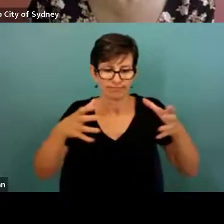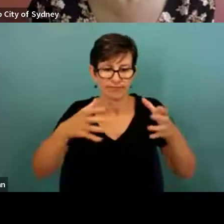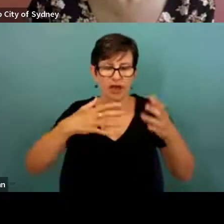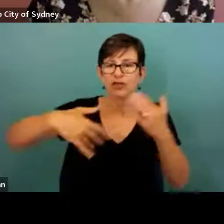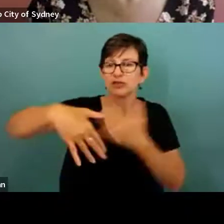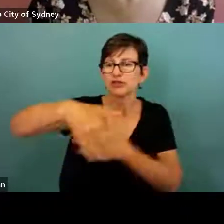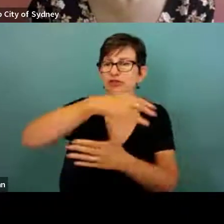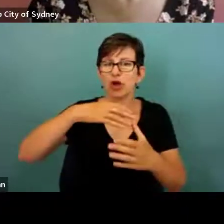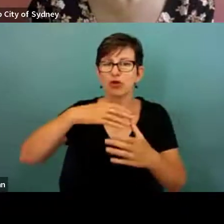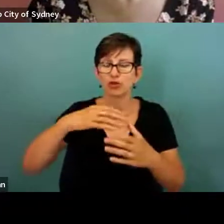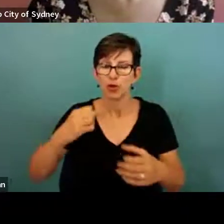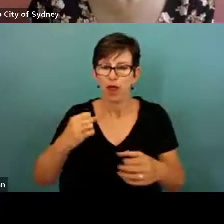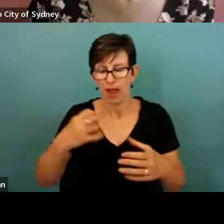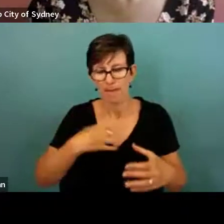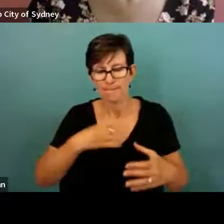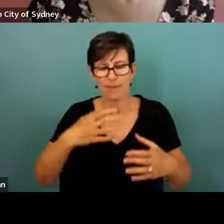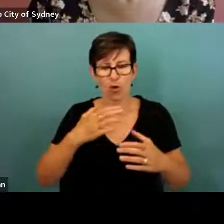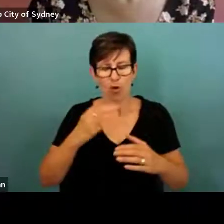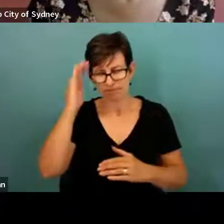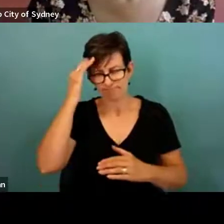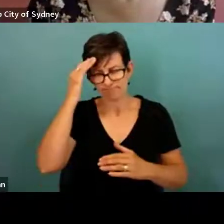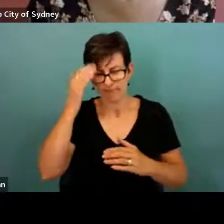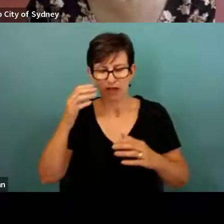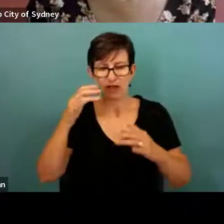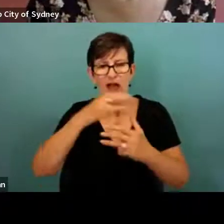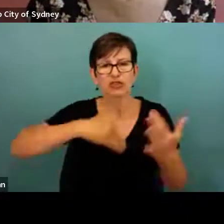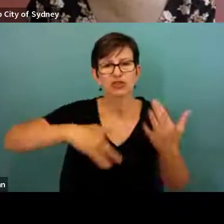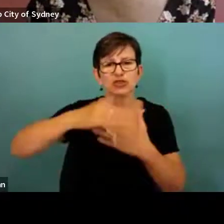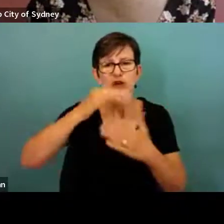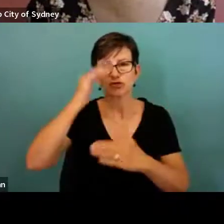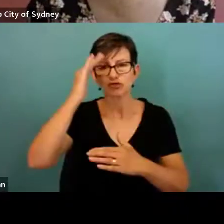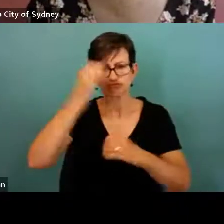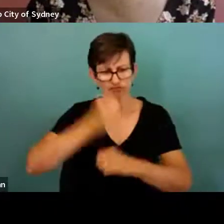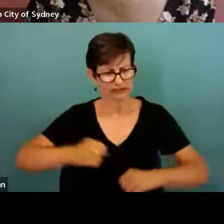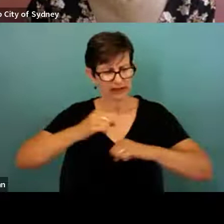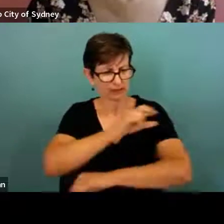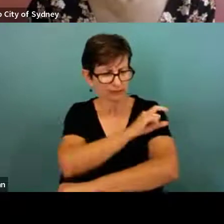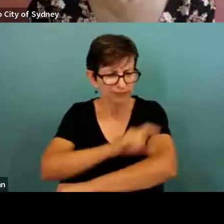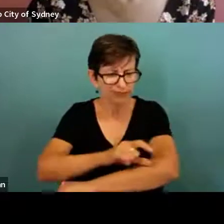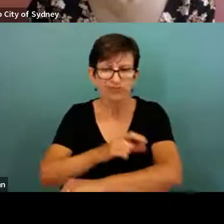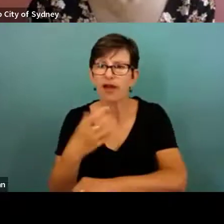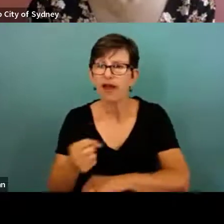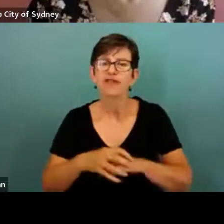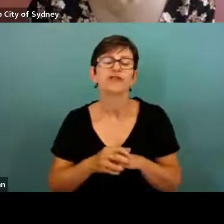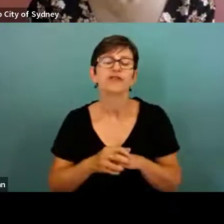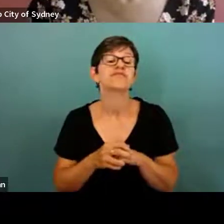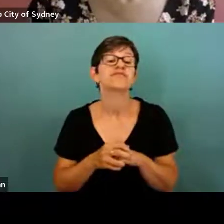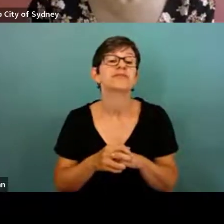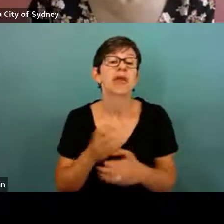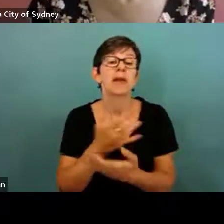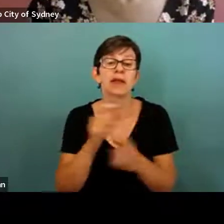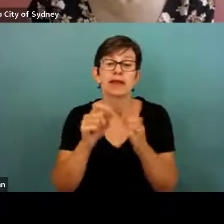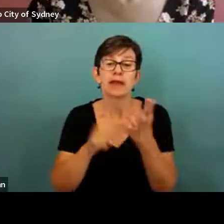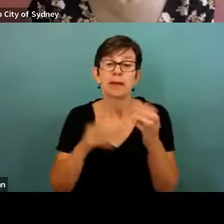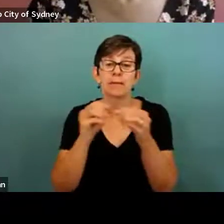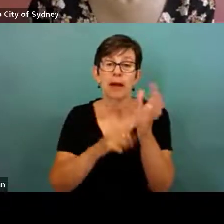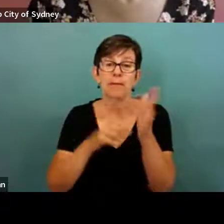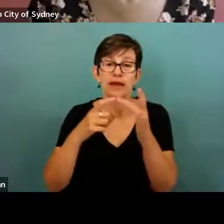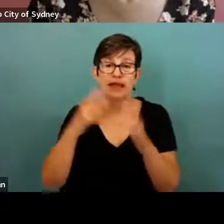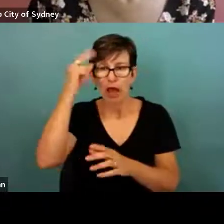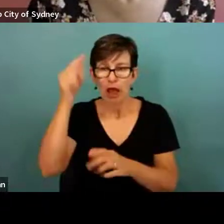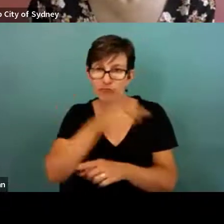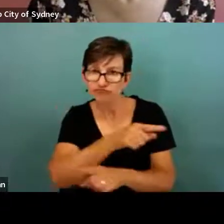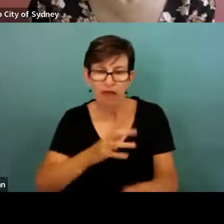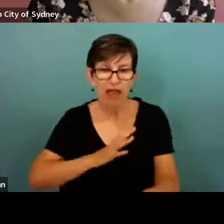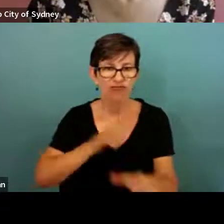social resilience. There has been a lot of interest from public libraries participating in the program in